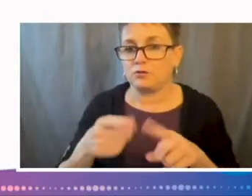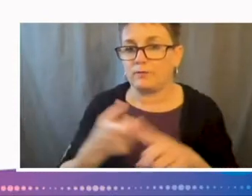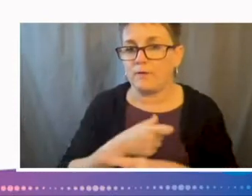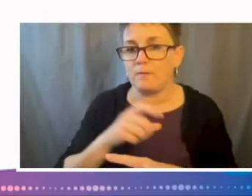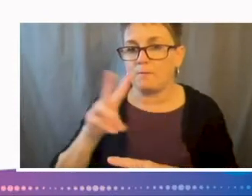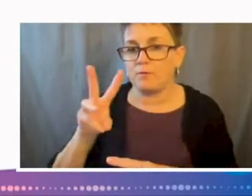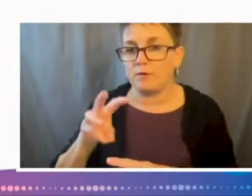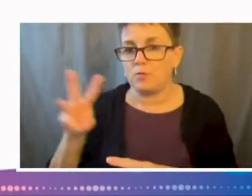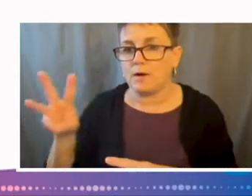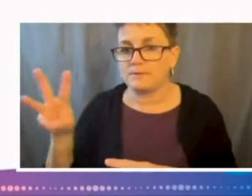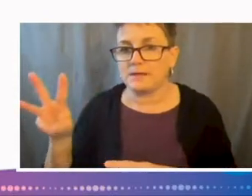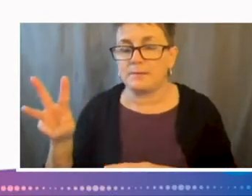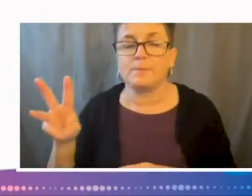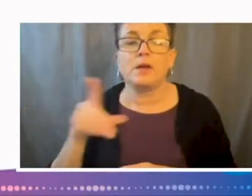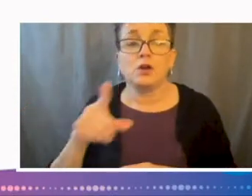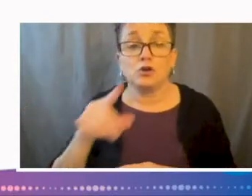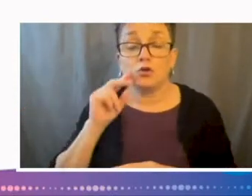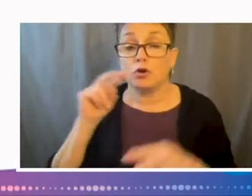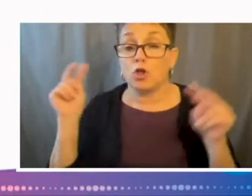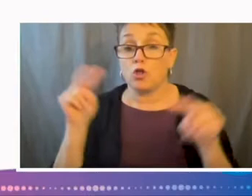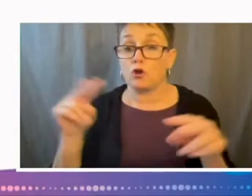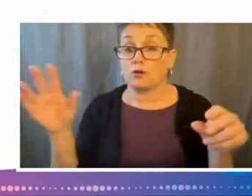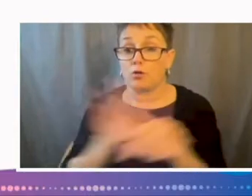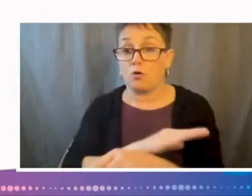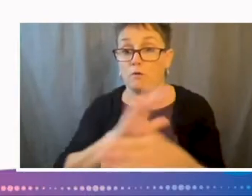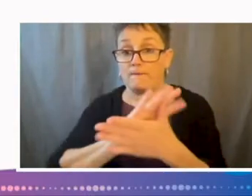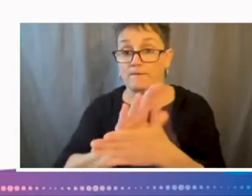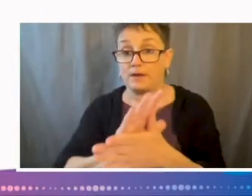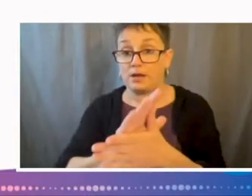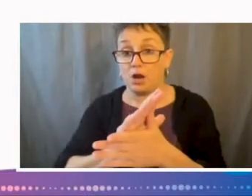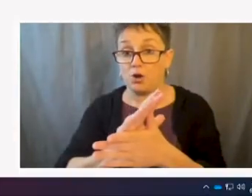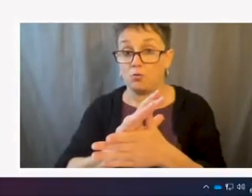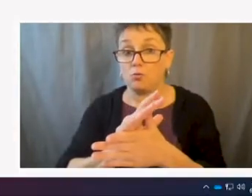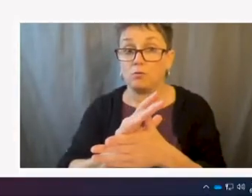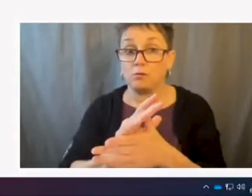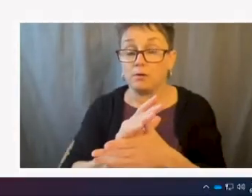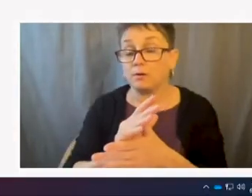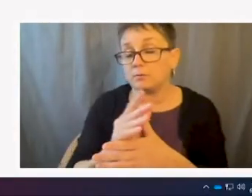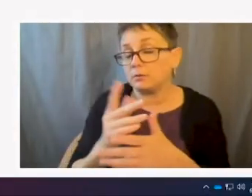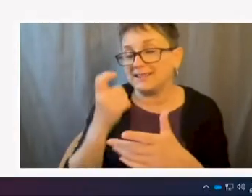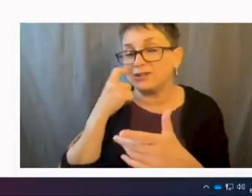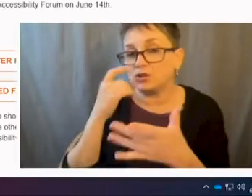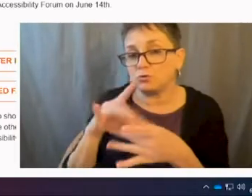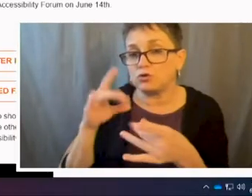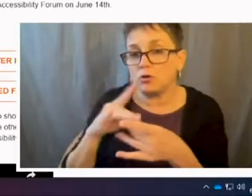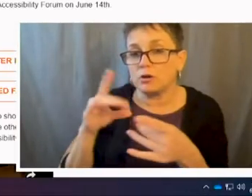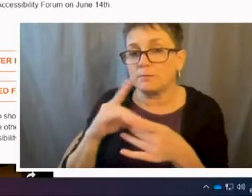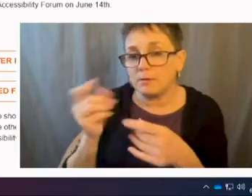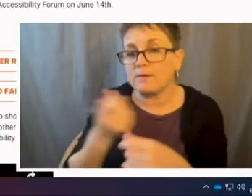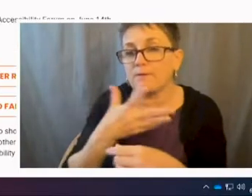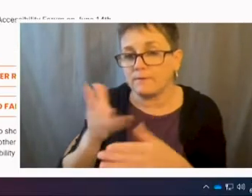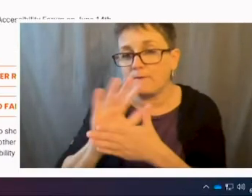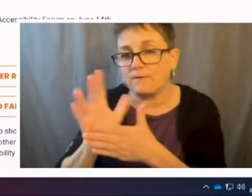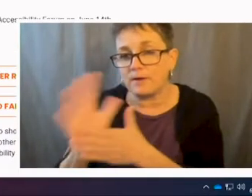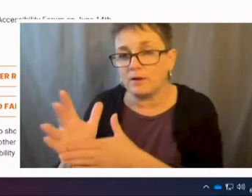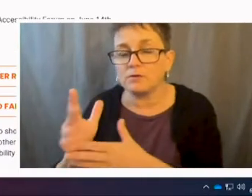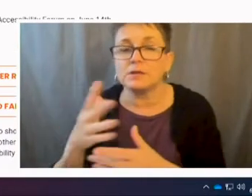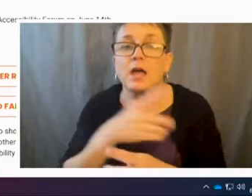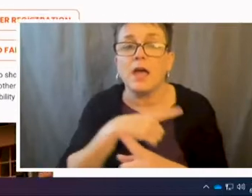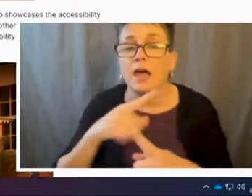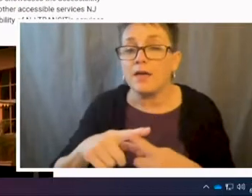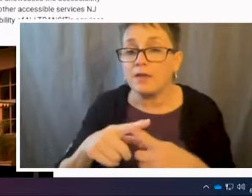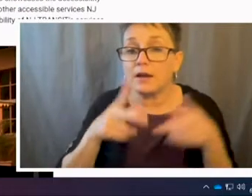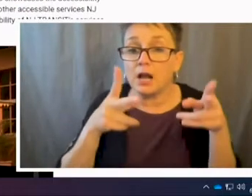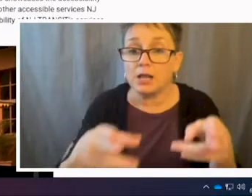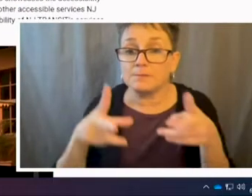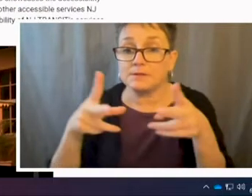the overall video. We produced videos, which was mentioned, which is an overall video, and then clips